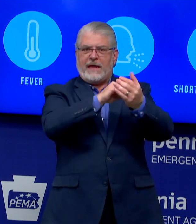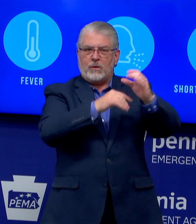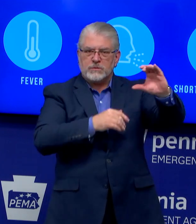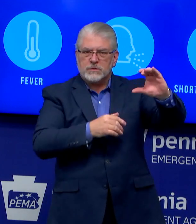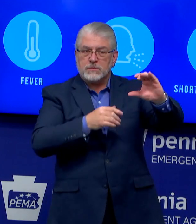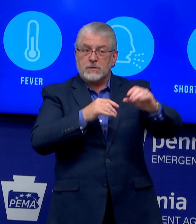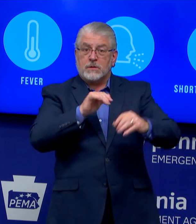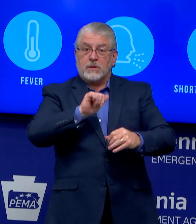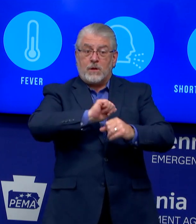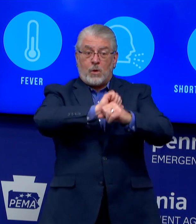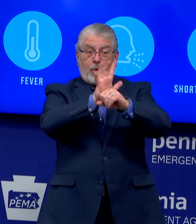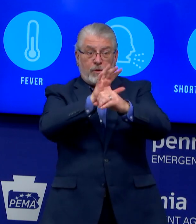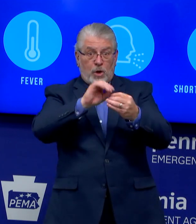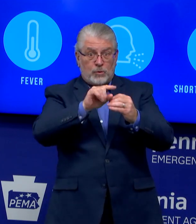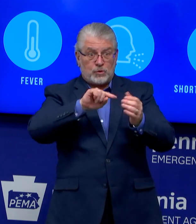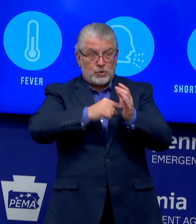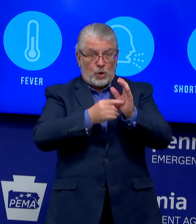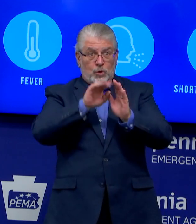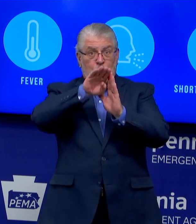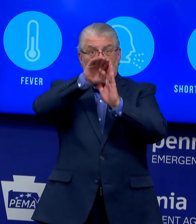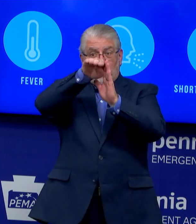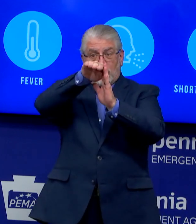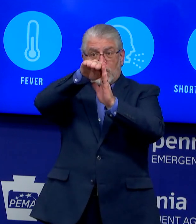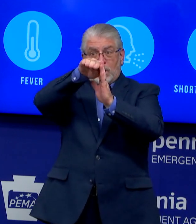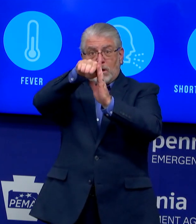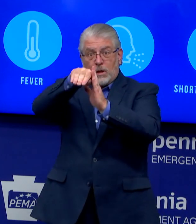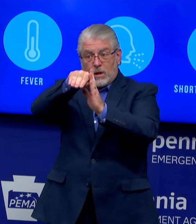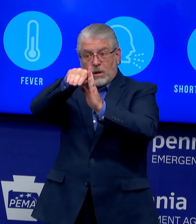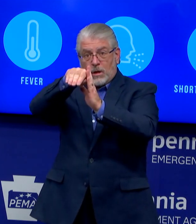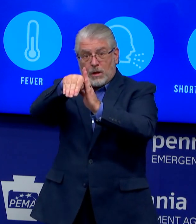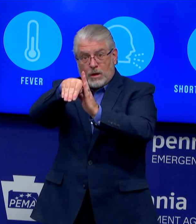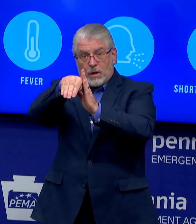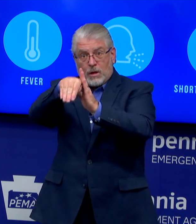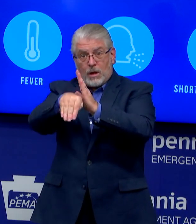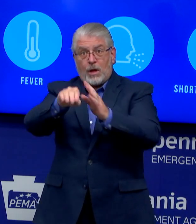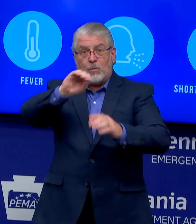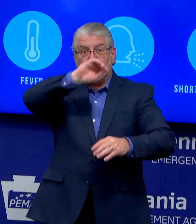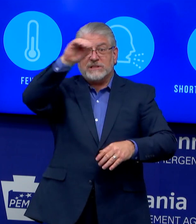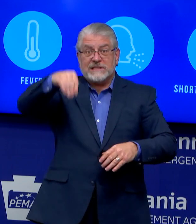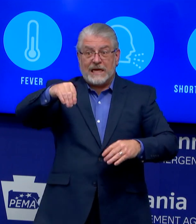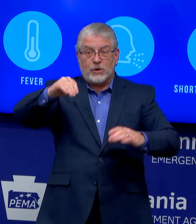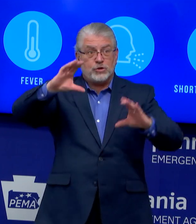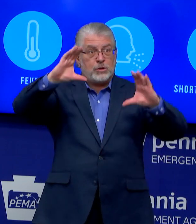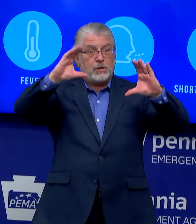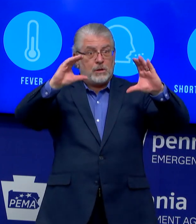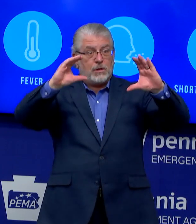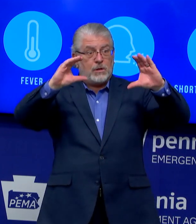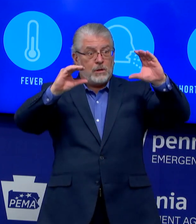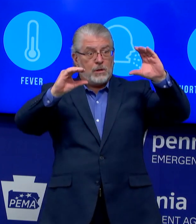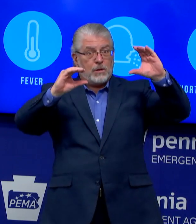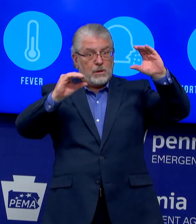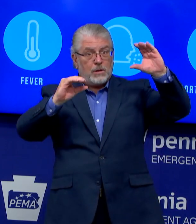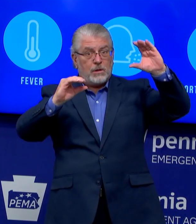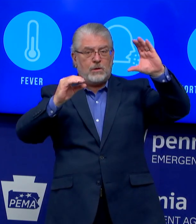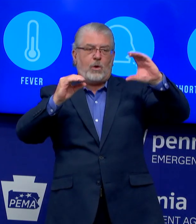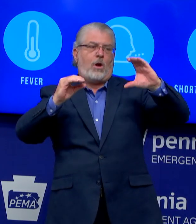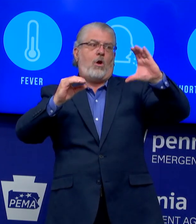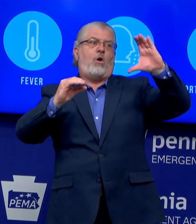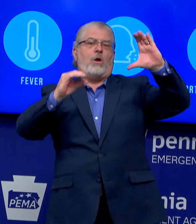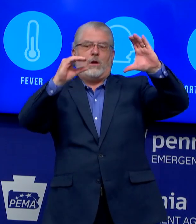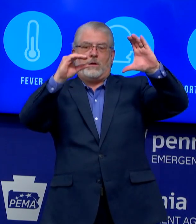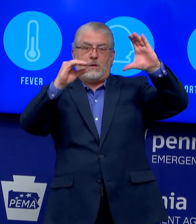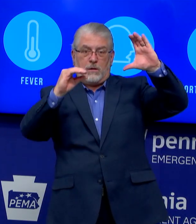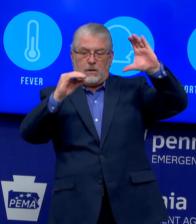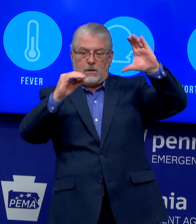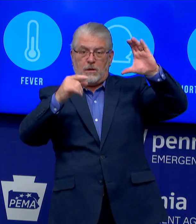incidence is going down, the percentage of new cases is going down, and that there's much less community spread, then I think that's the time in